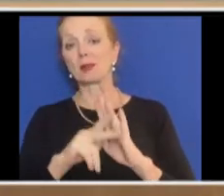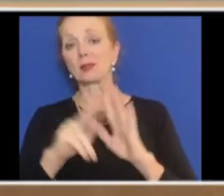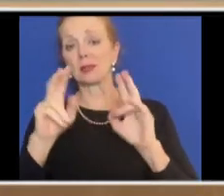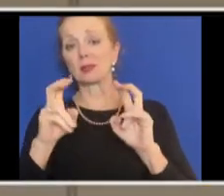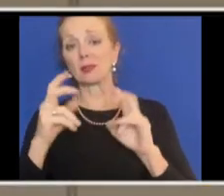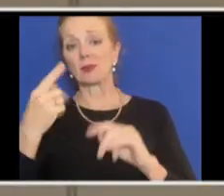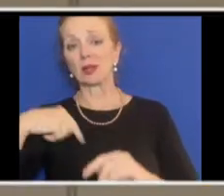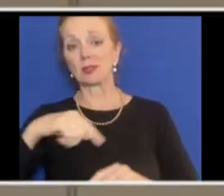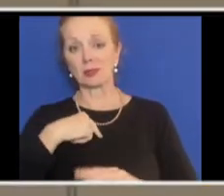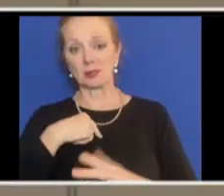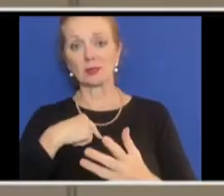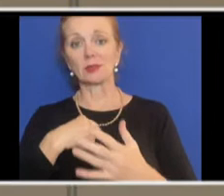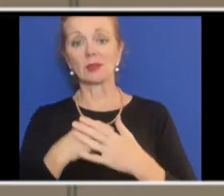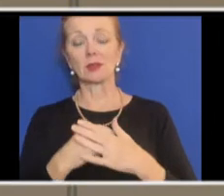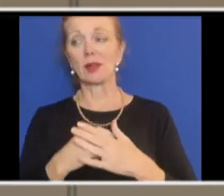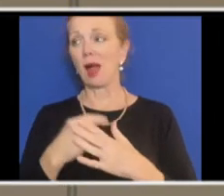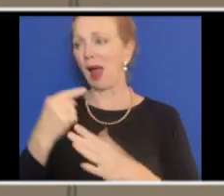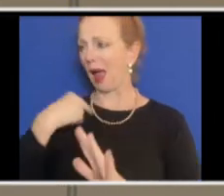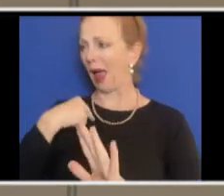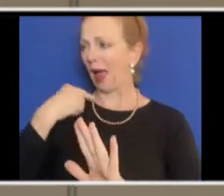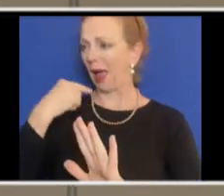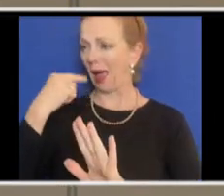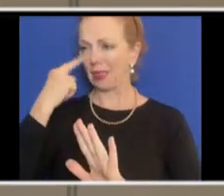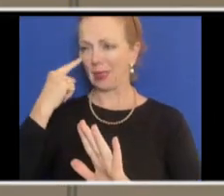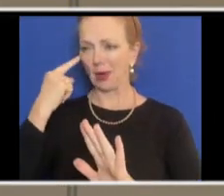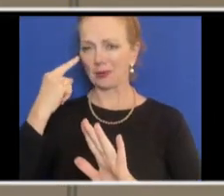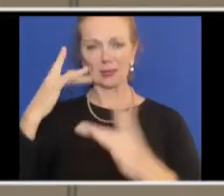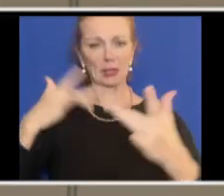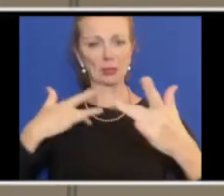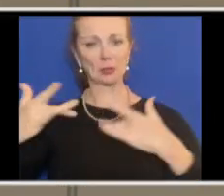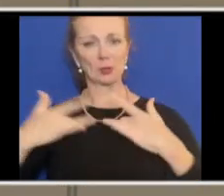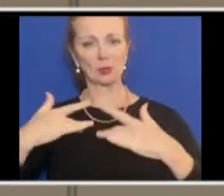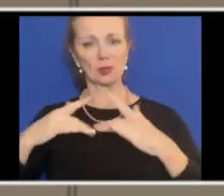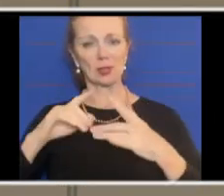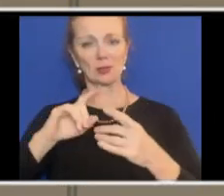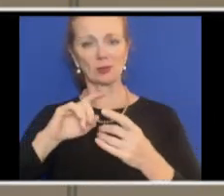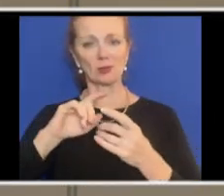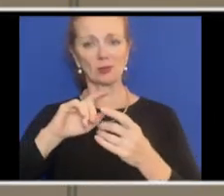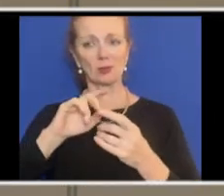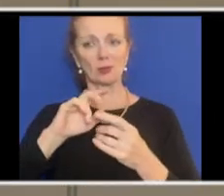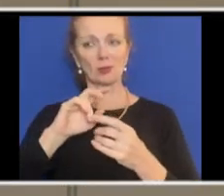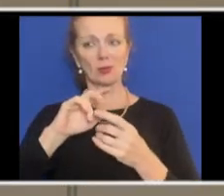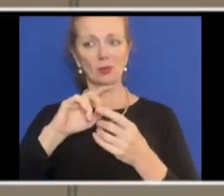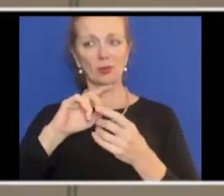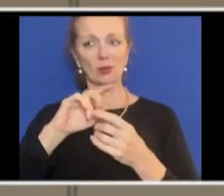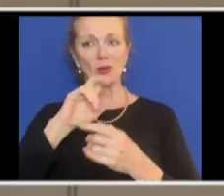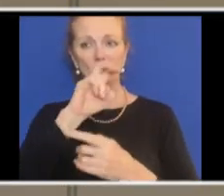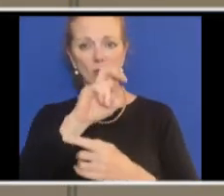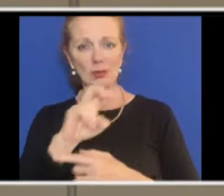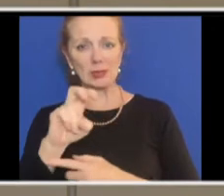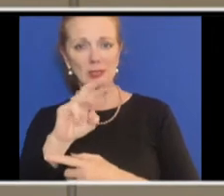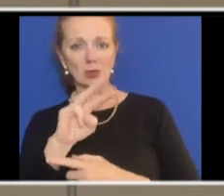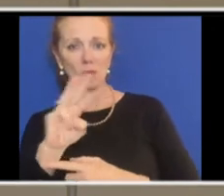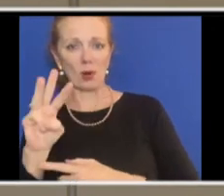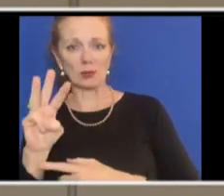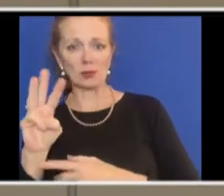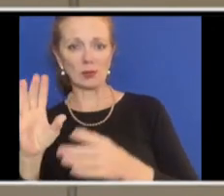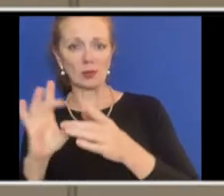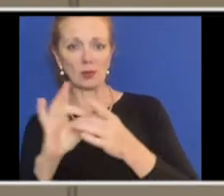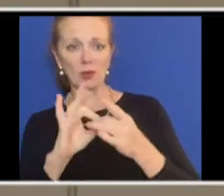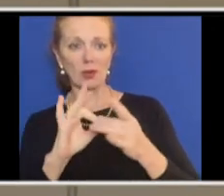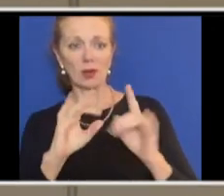us I I thought the policy the the concern was the transition to the West in relation to the Quarry